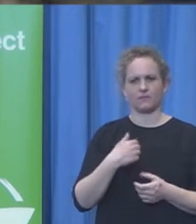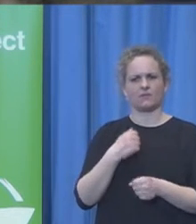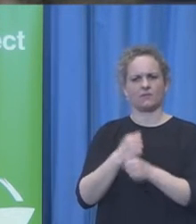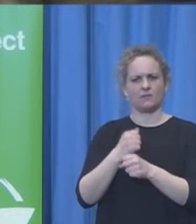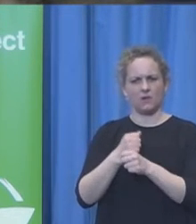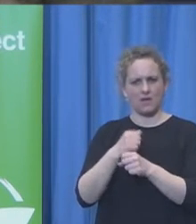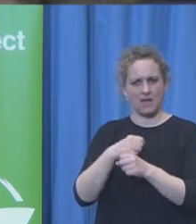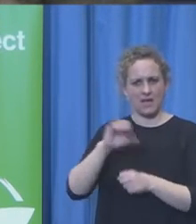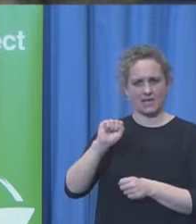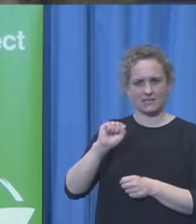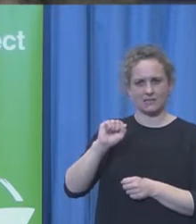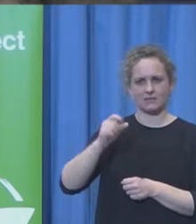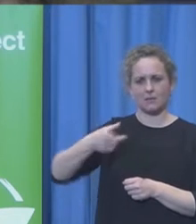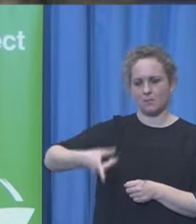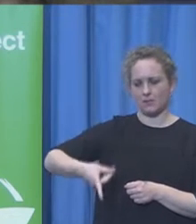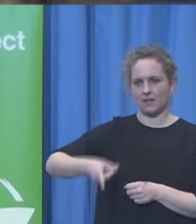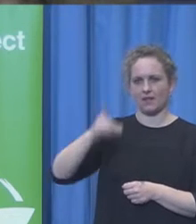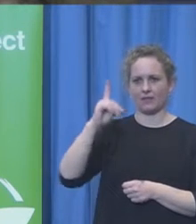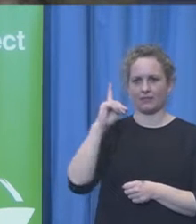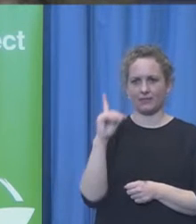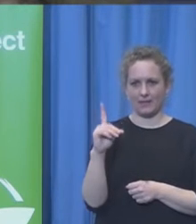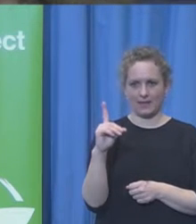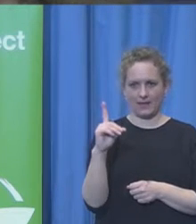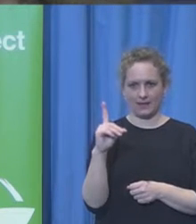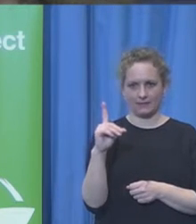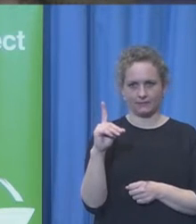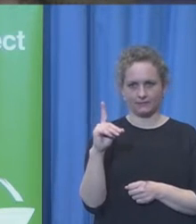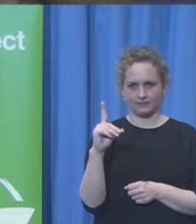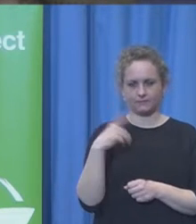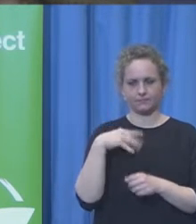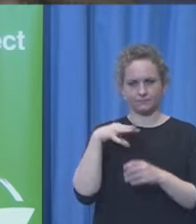for the two other speakers.